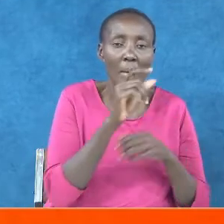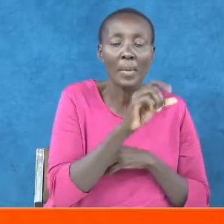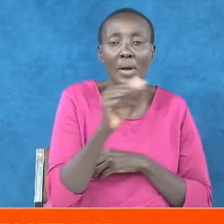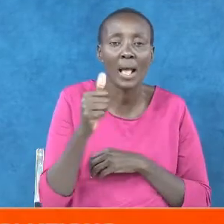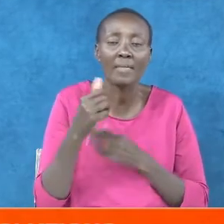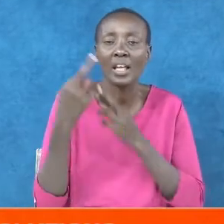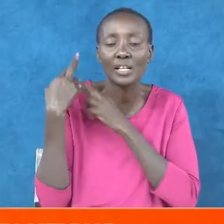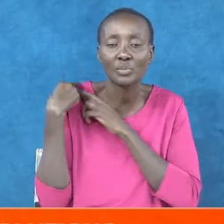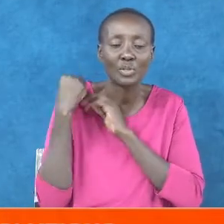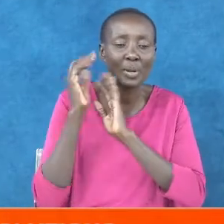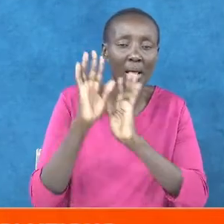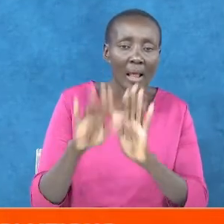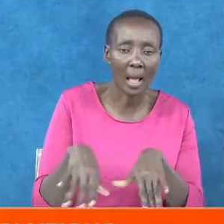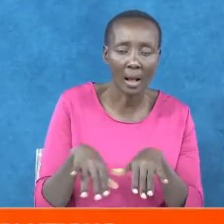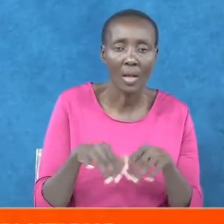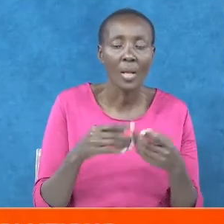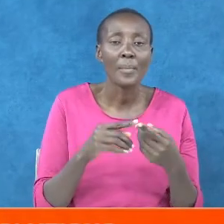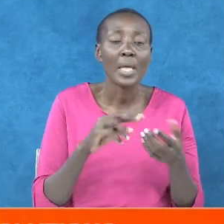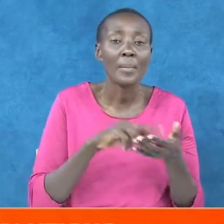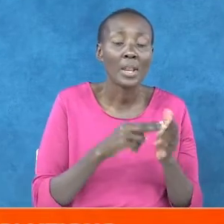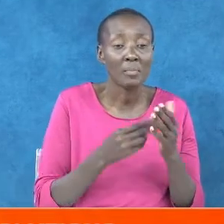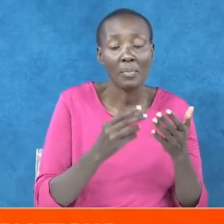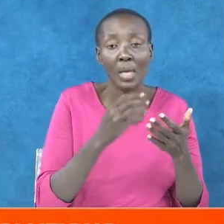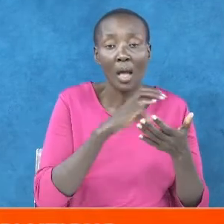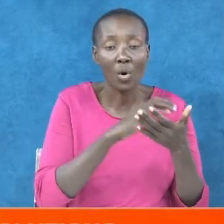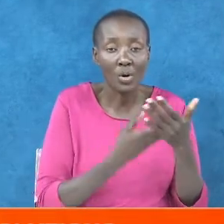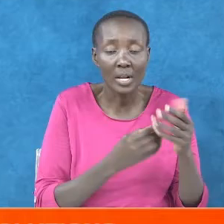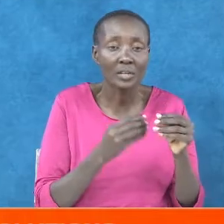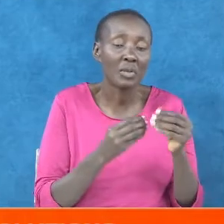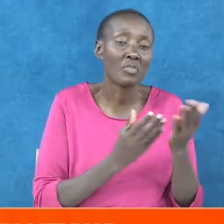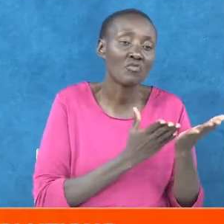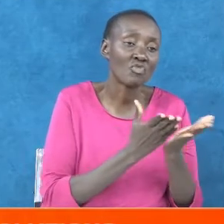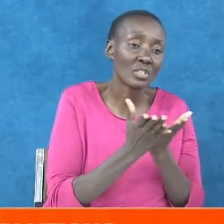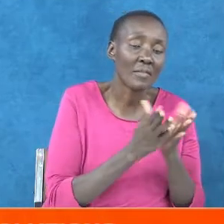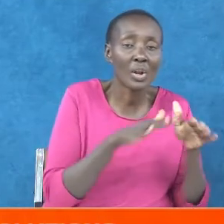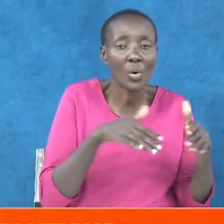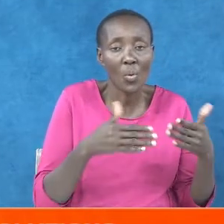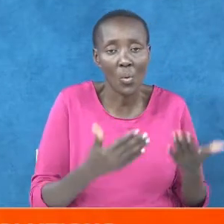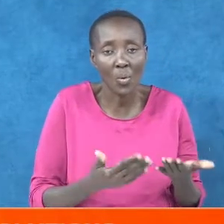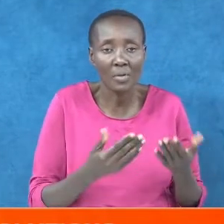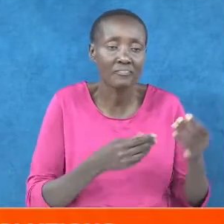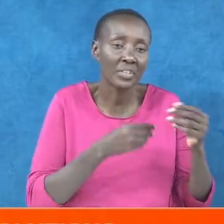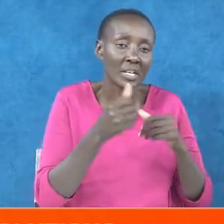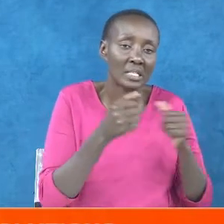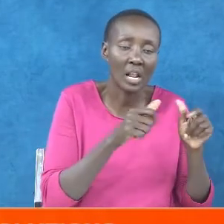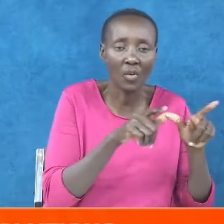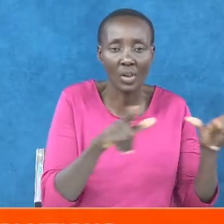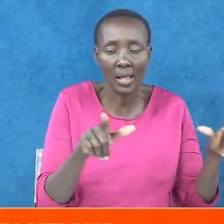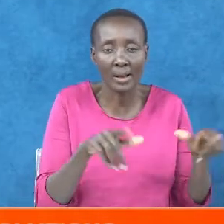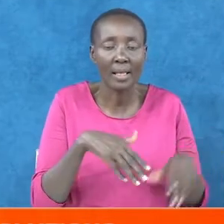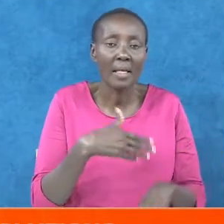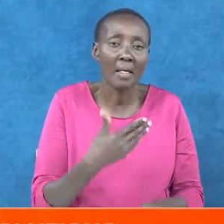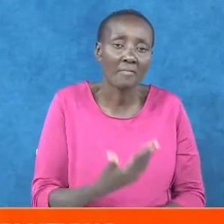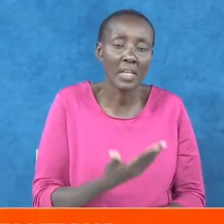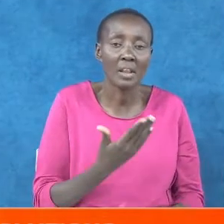the obligations as earlier agreed. It could be a contract for the provision of services, it could be a contract for the sale of land, and then it could